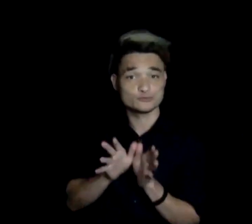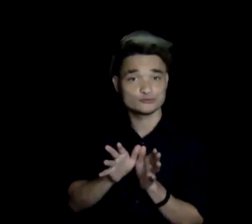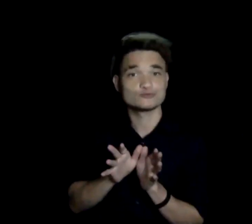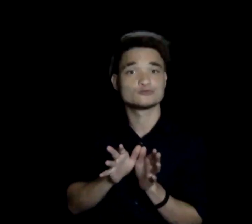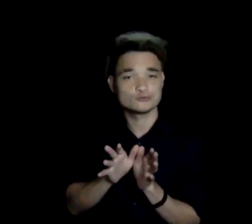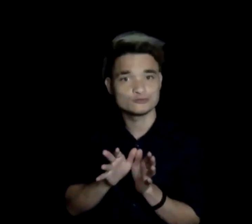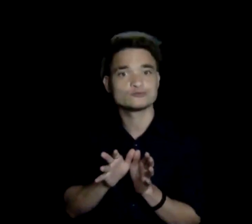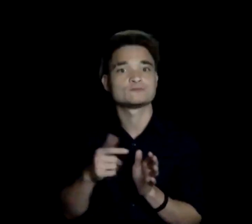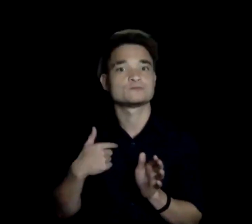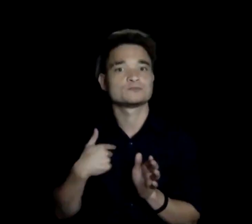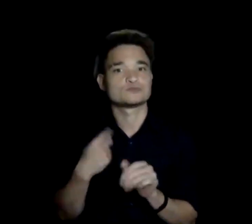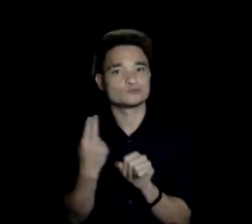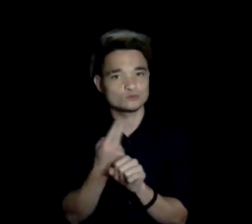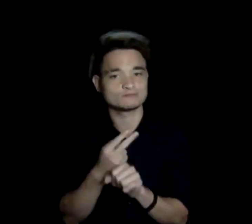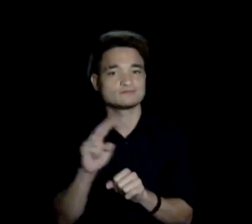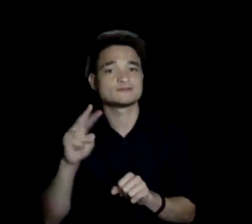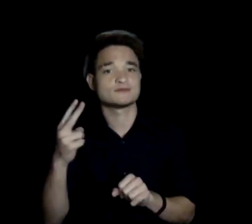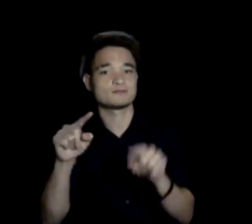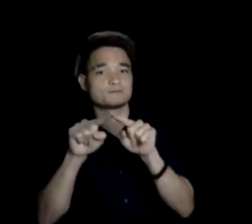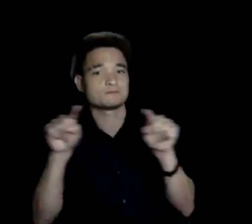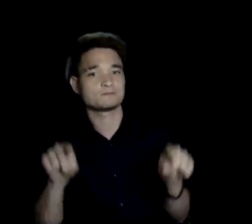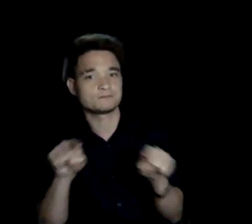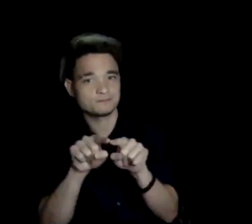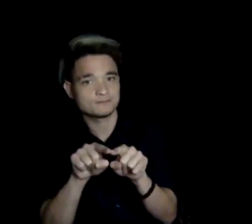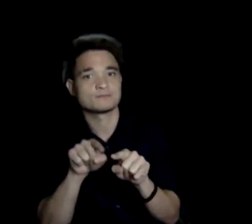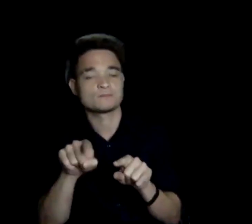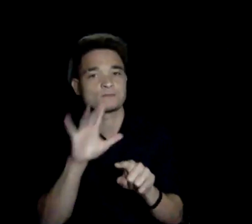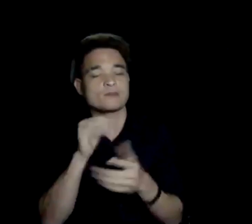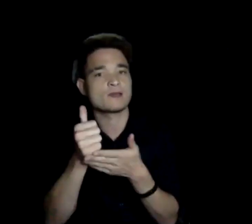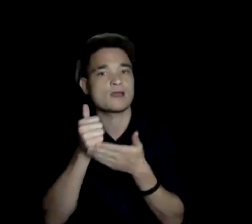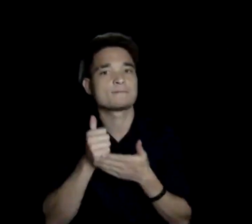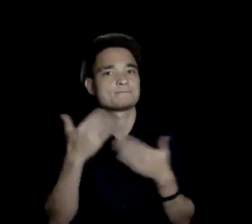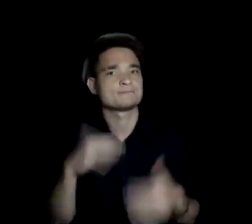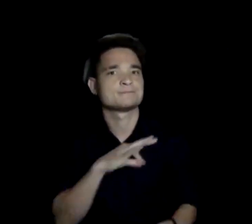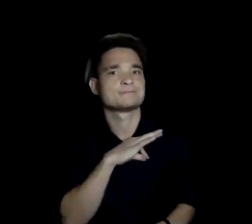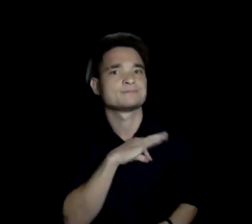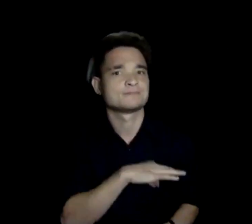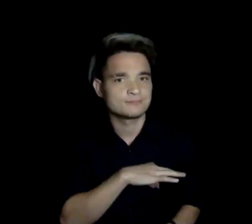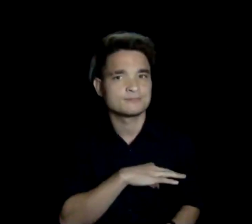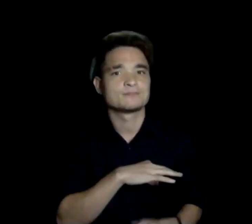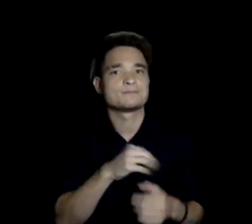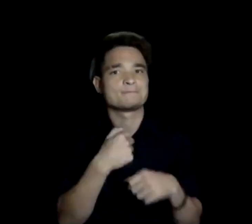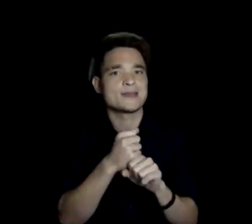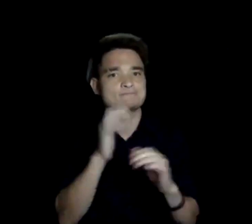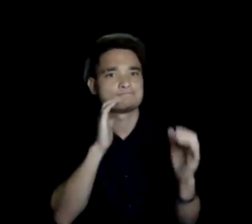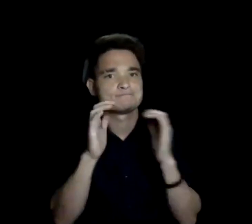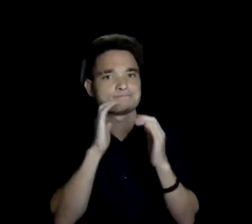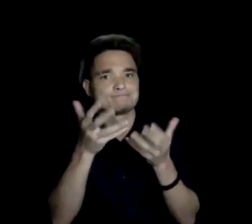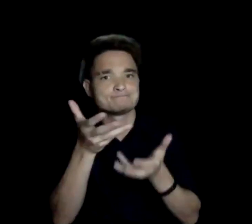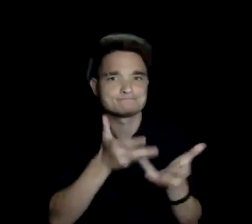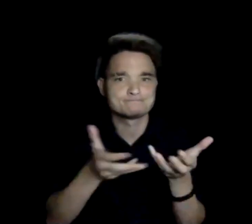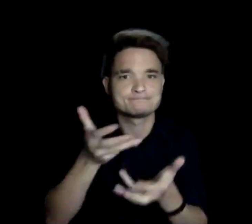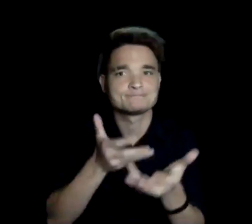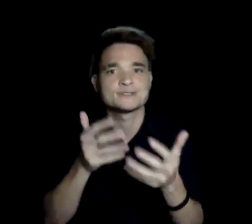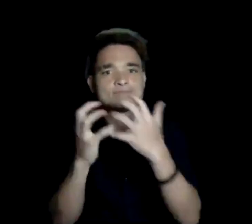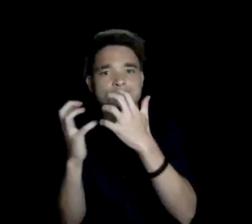So that interpreting had me as the deaf interpreter, and then we were using the second device, and it was really